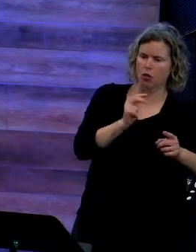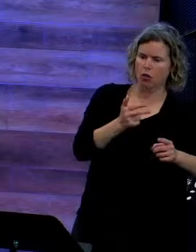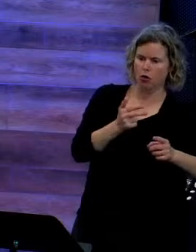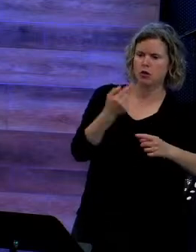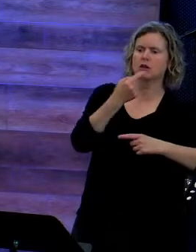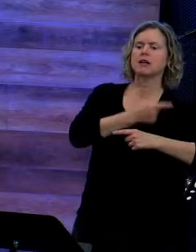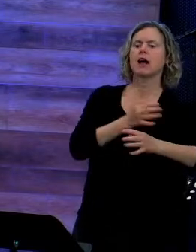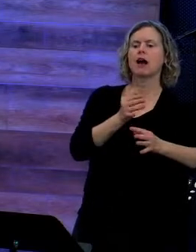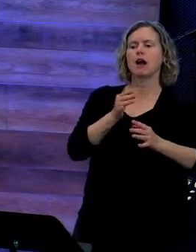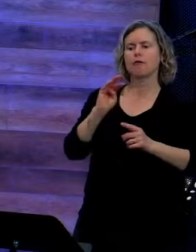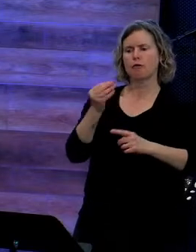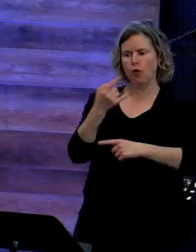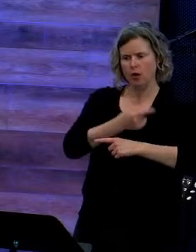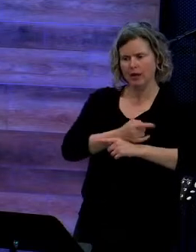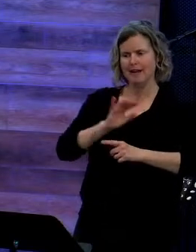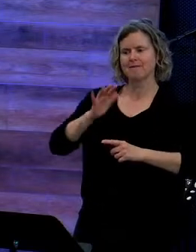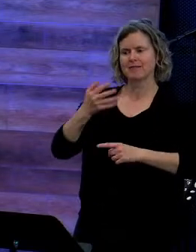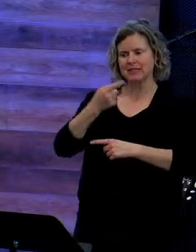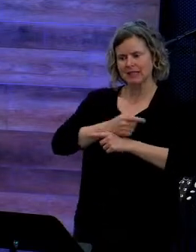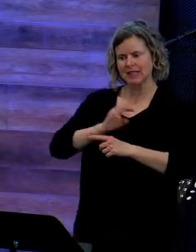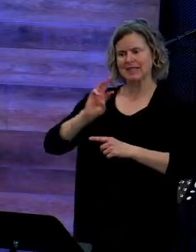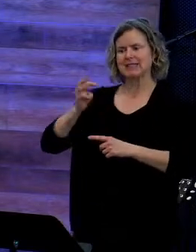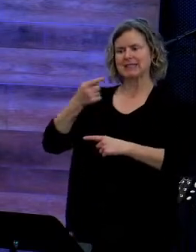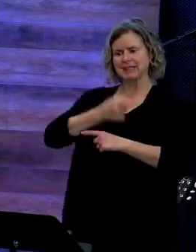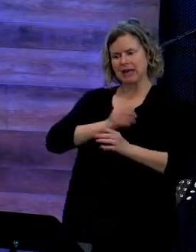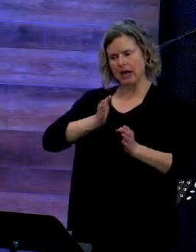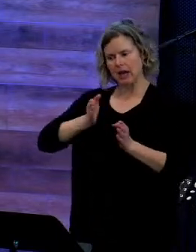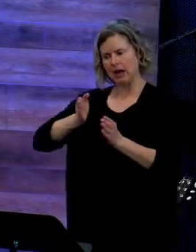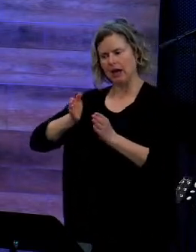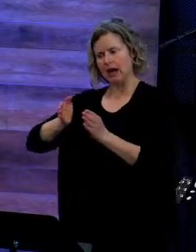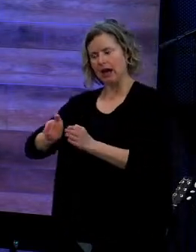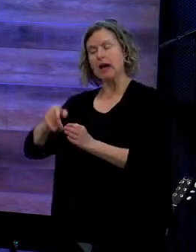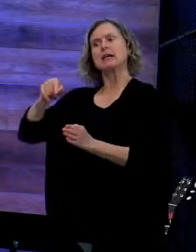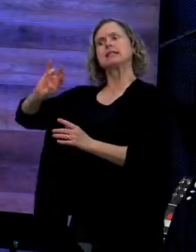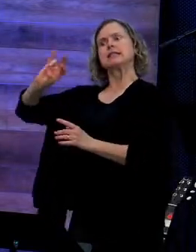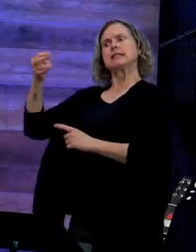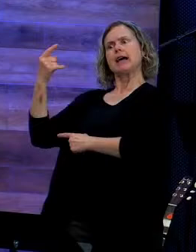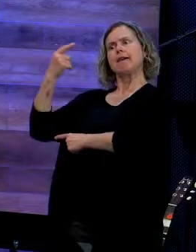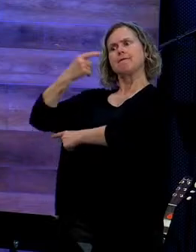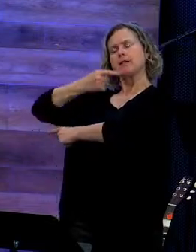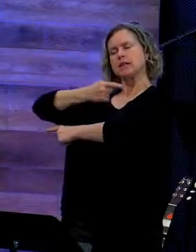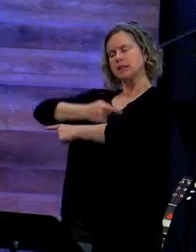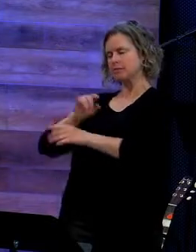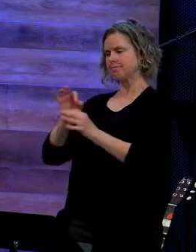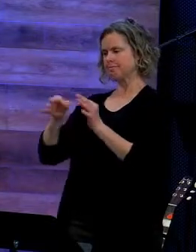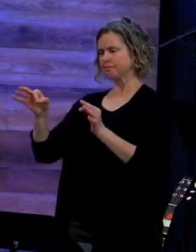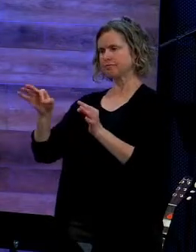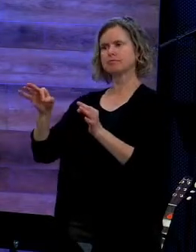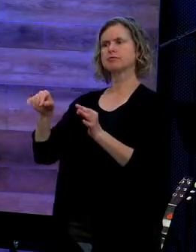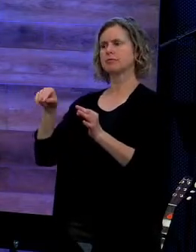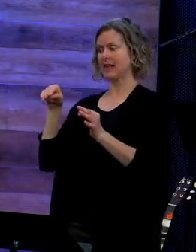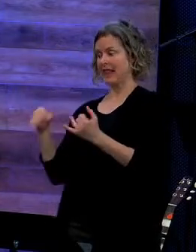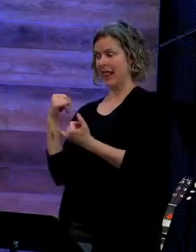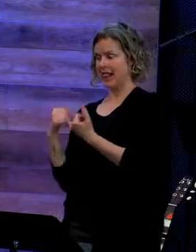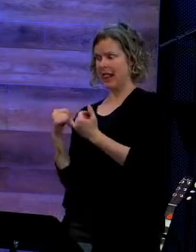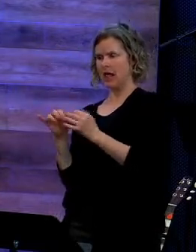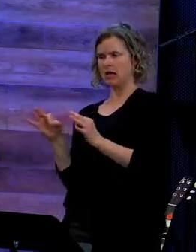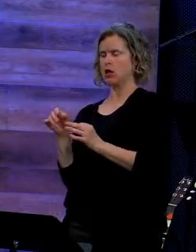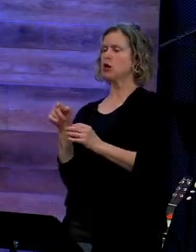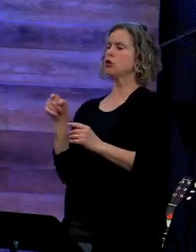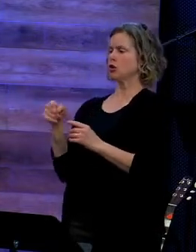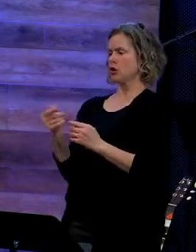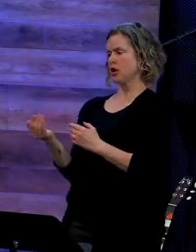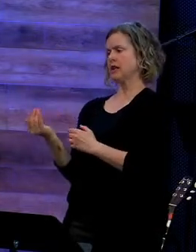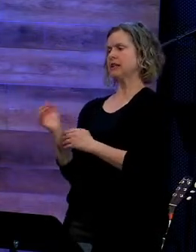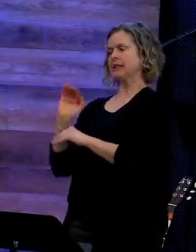and there was morning. Jewish and Christian scholars have noticed this for centuries. So you have the first day, God does something, there was evening,